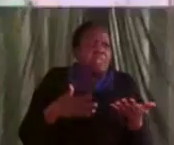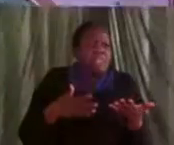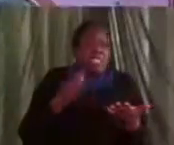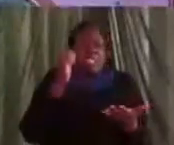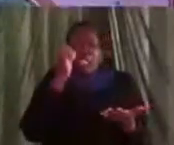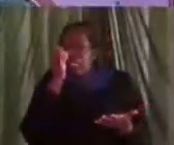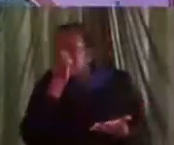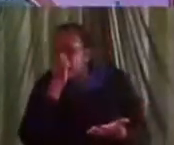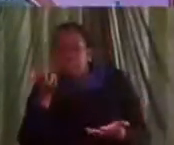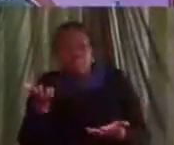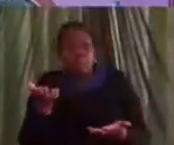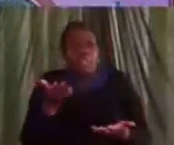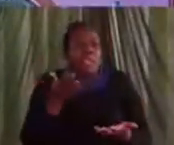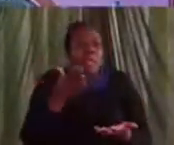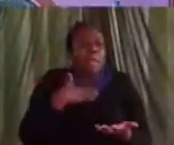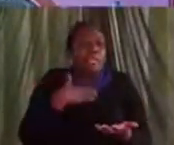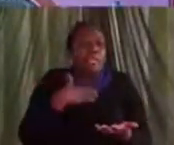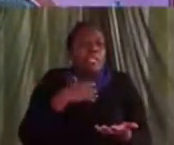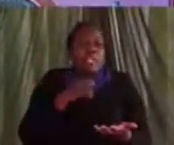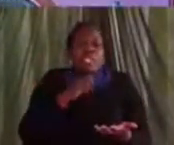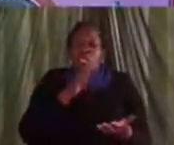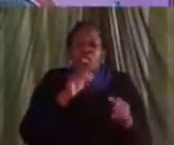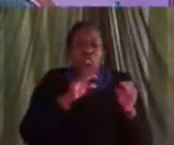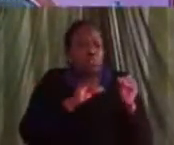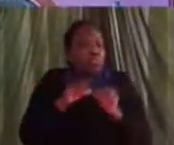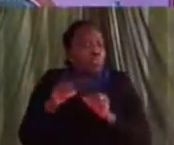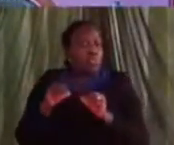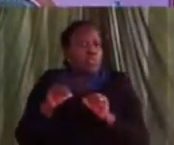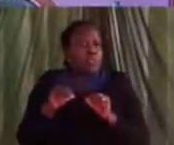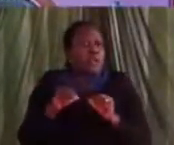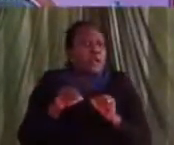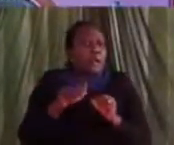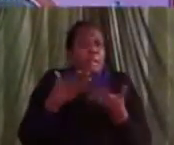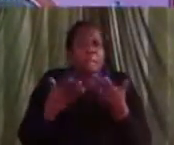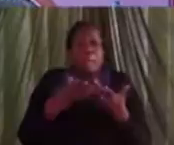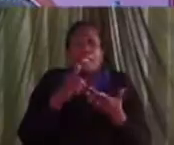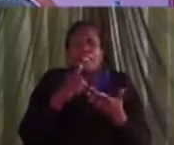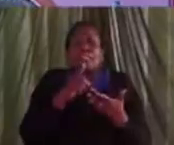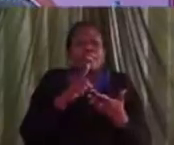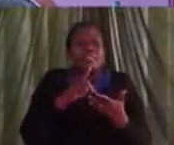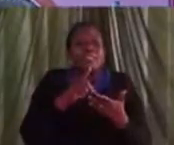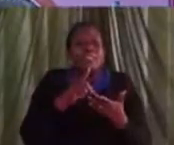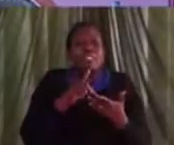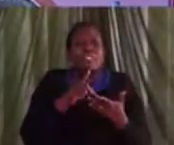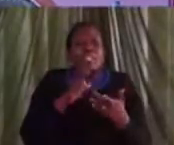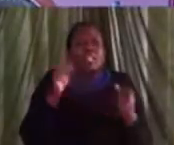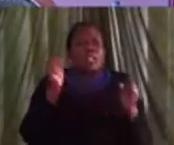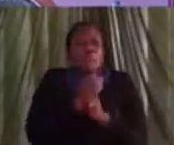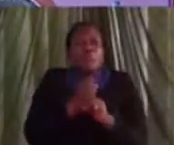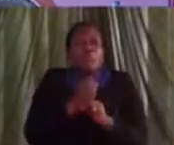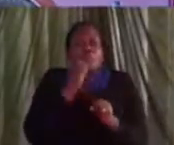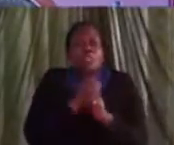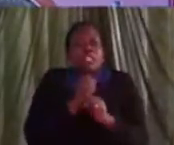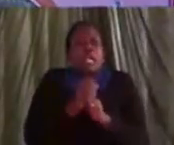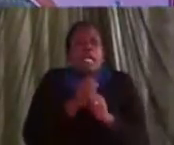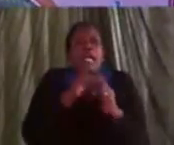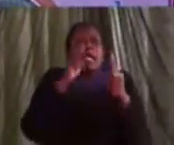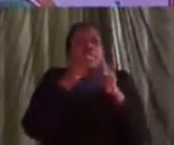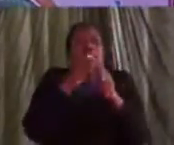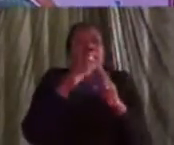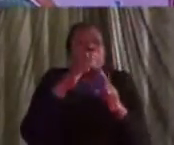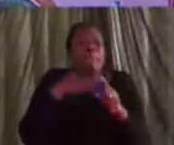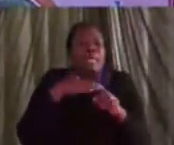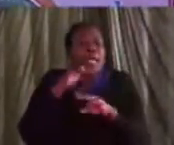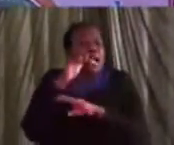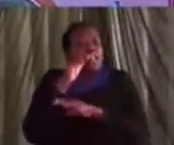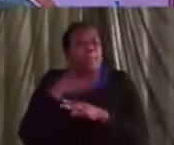Nyeri. I have not moved from Eldoret. That may be a tall road, unless I ask my employer to give